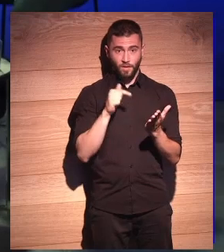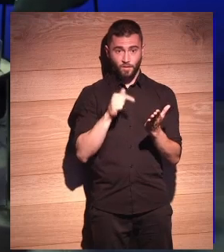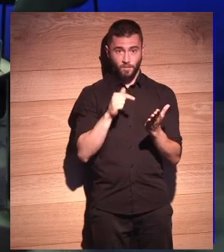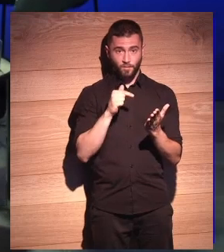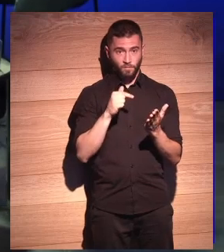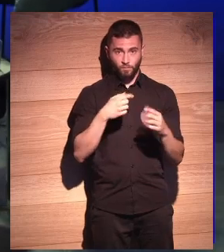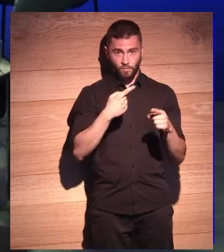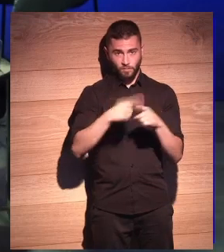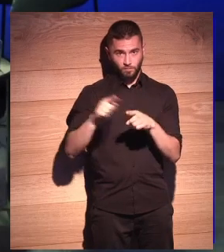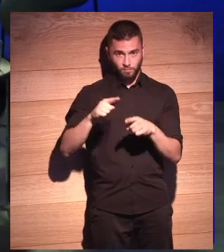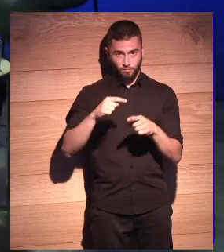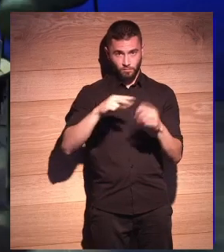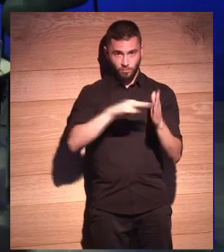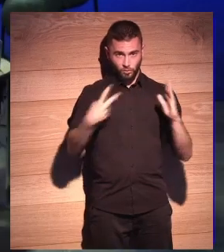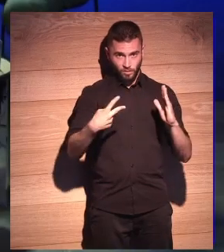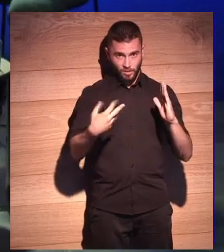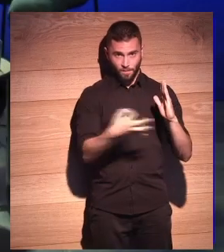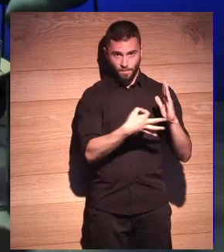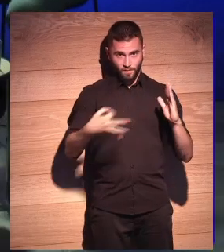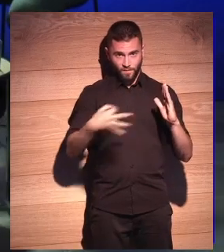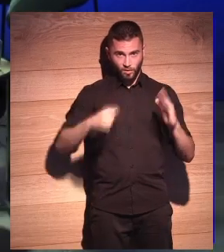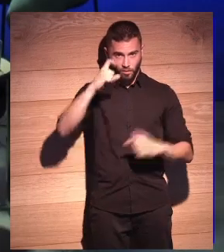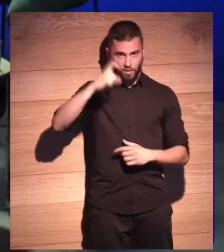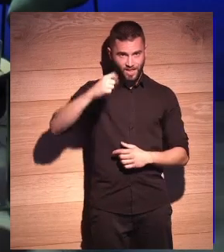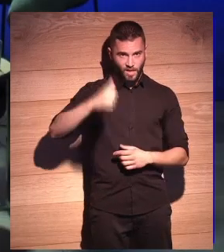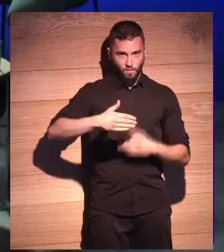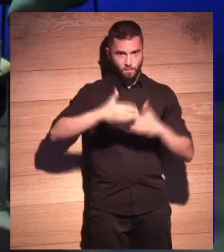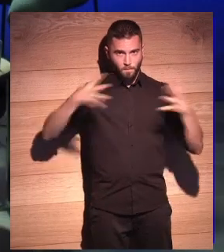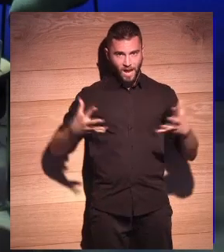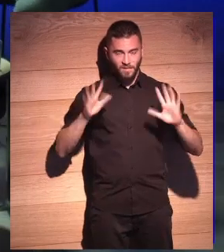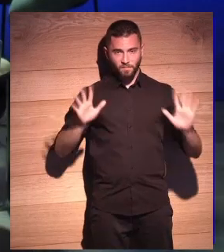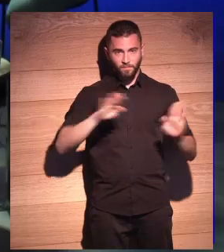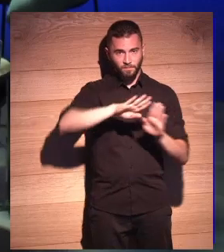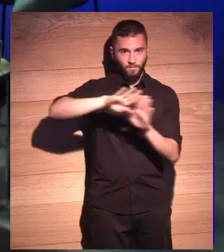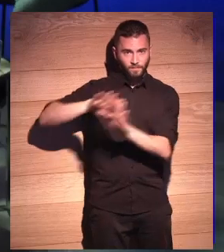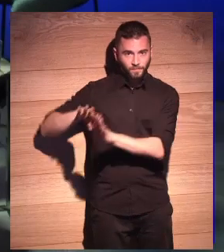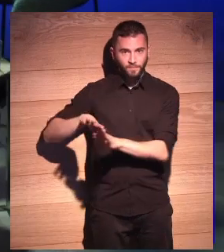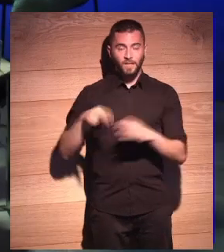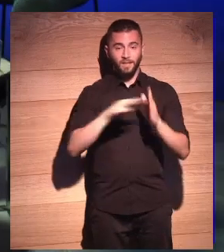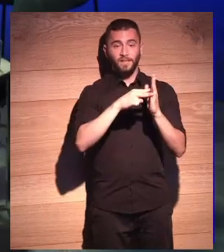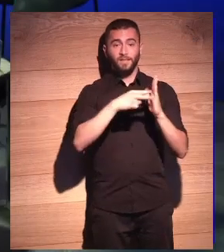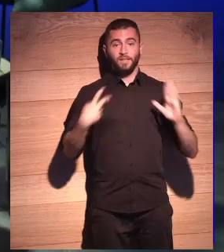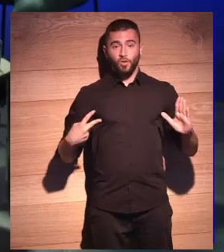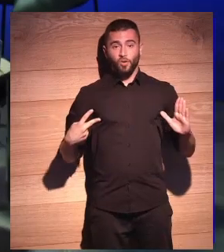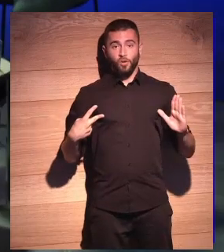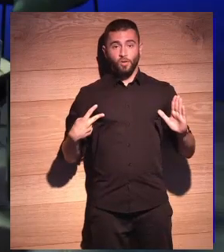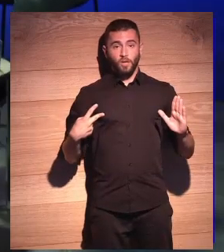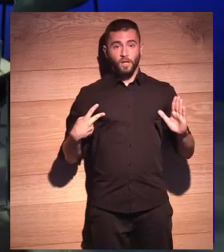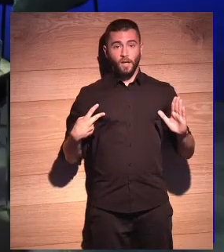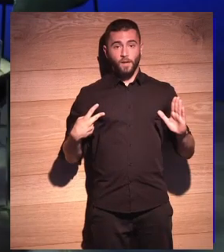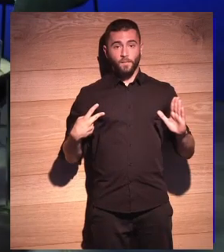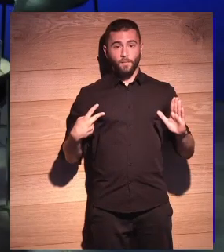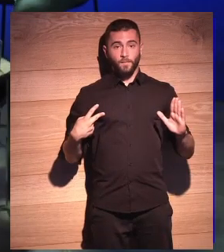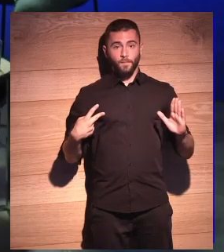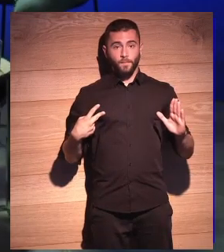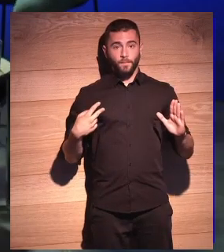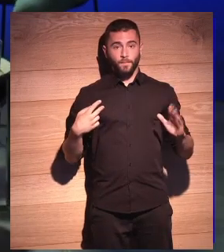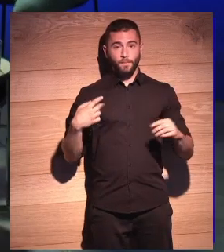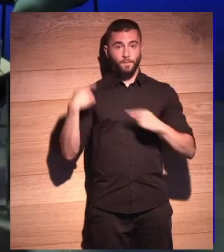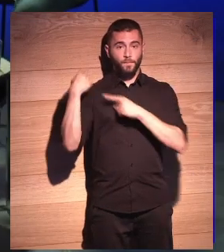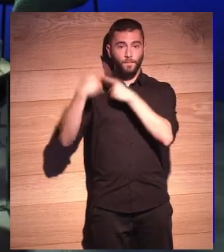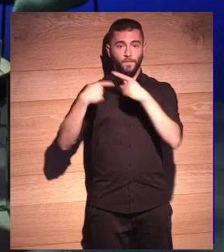I think the book as such is a perfect technological object which lasts a lot more. But technology on the side